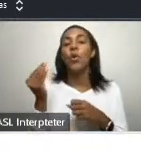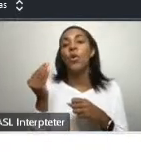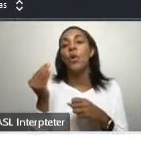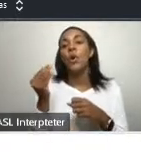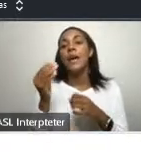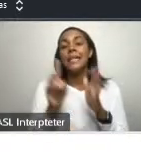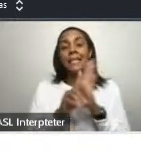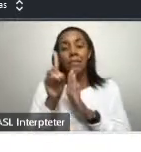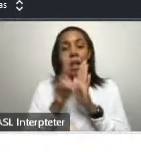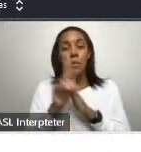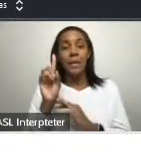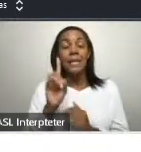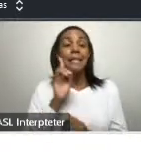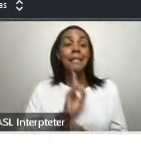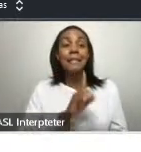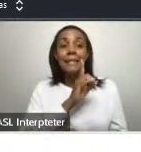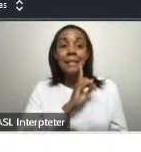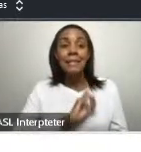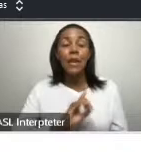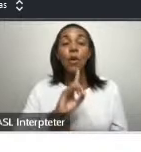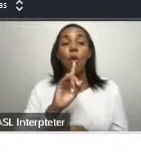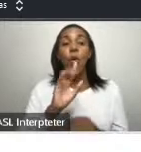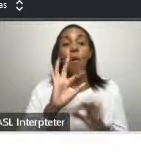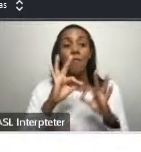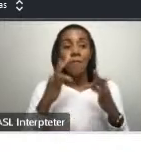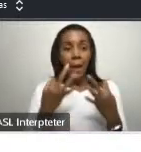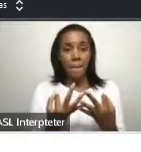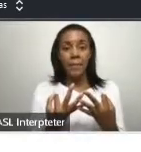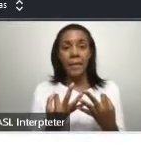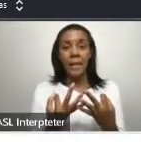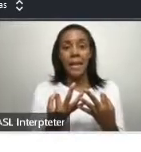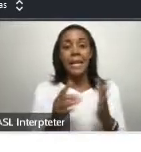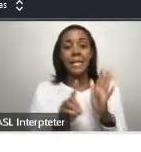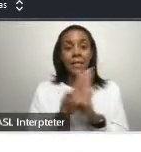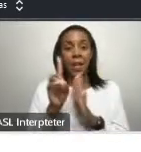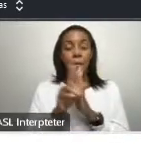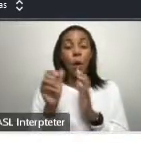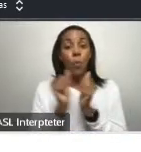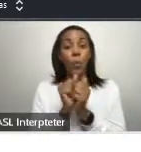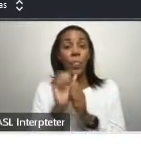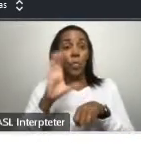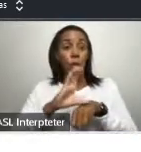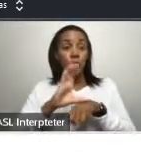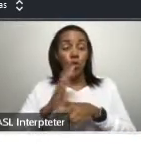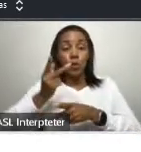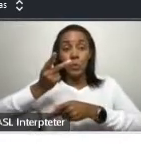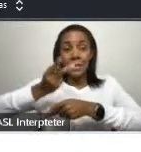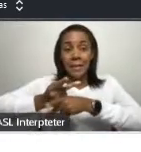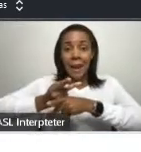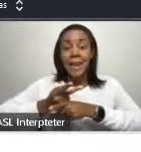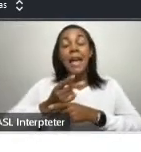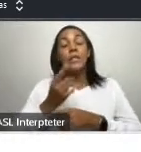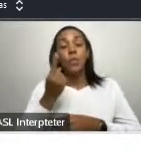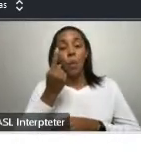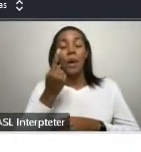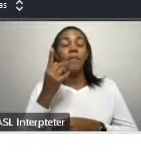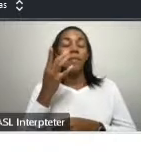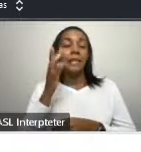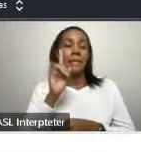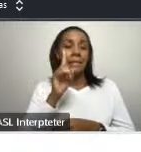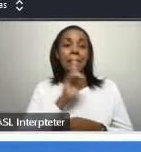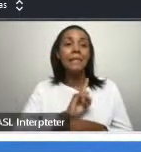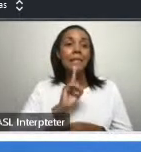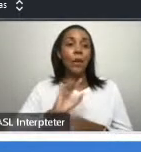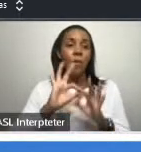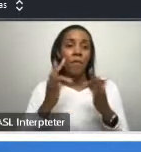single-family residential development, with the church building being retained as one of those single-family homes. Next